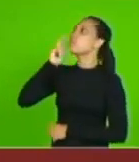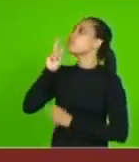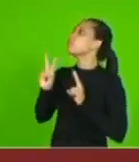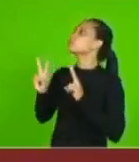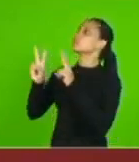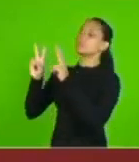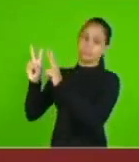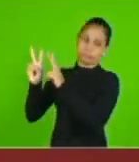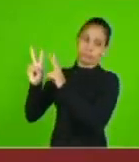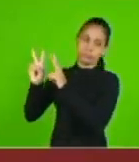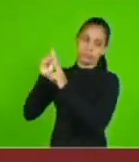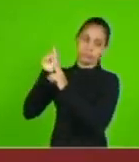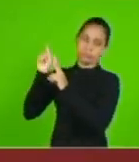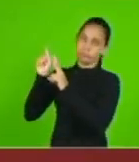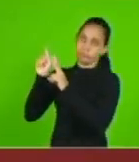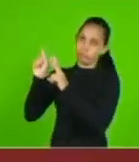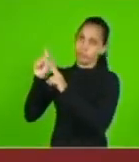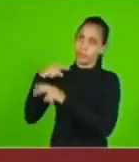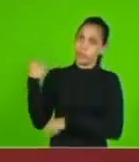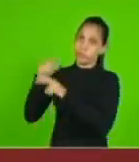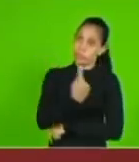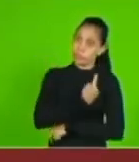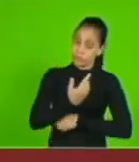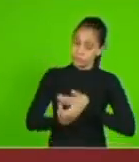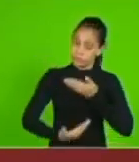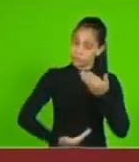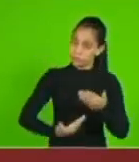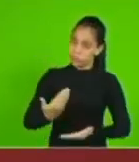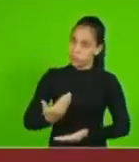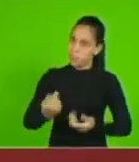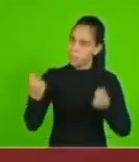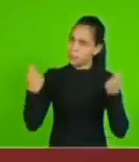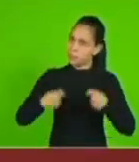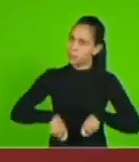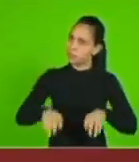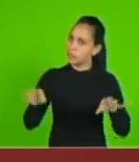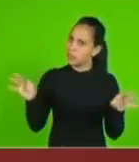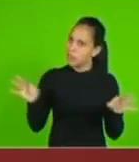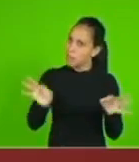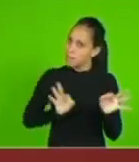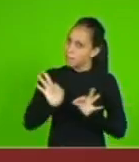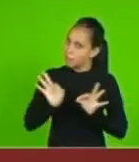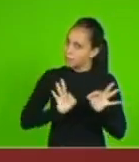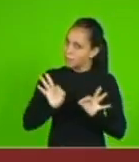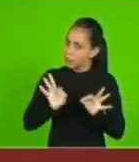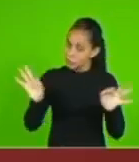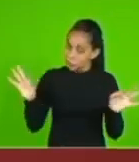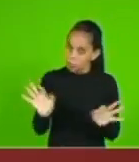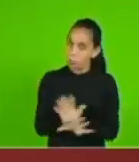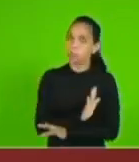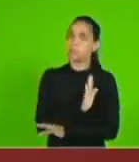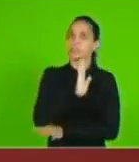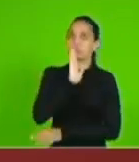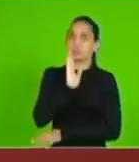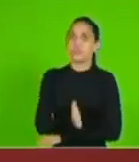heads. The church need to be prepared to live this